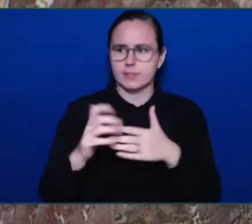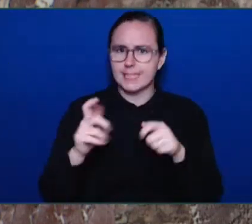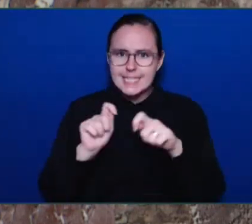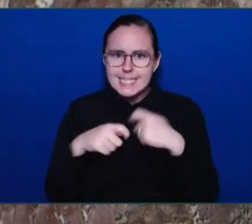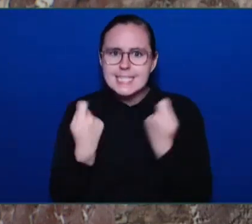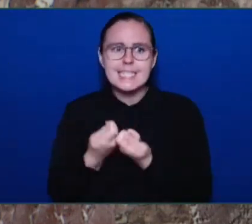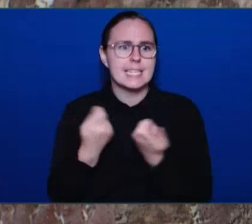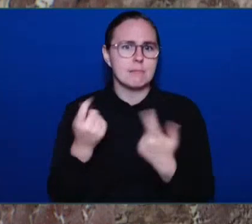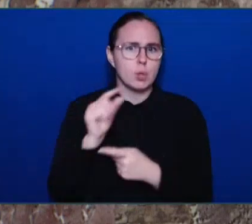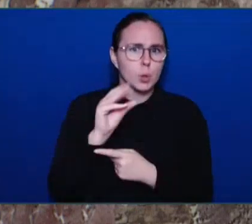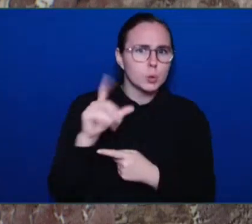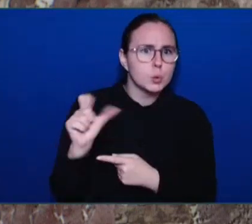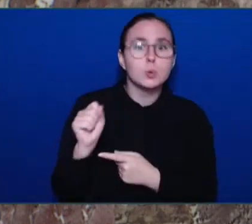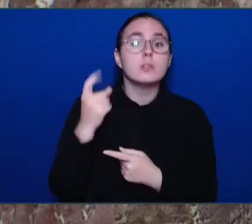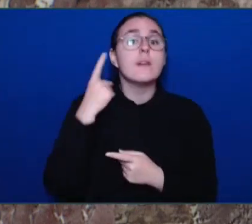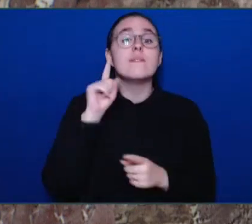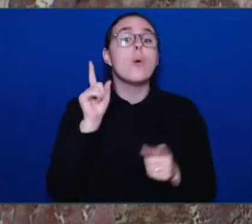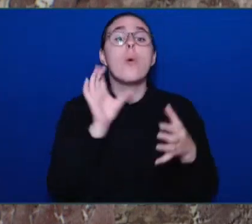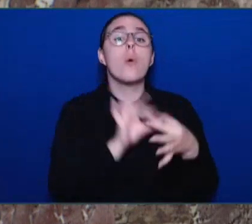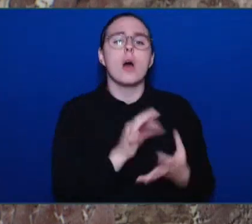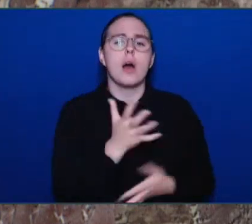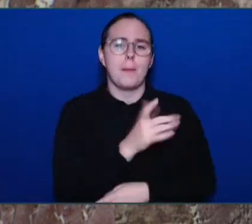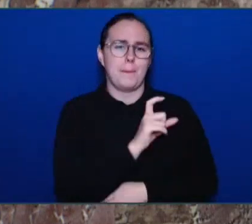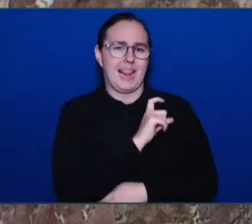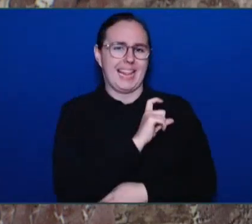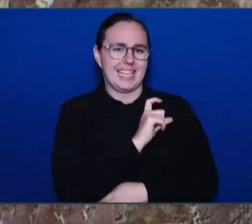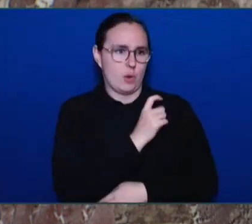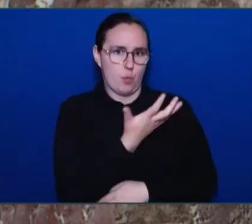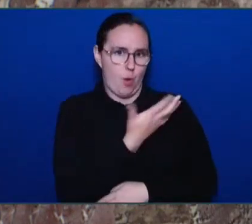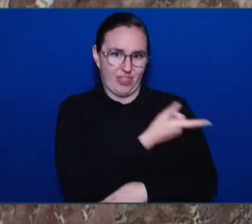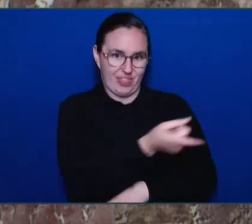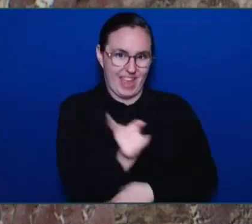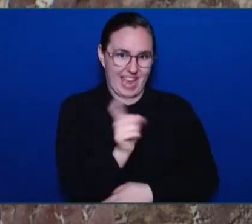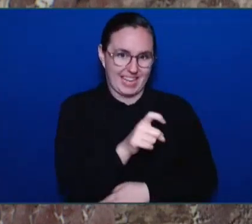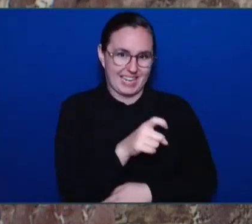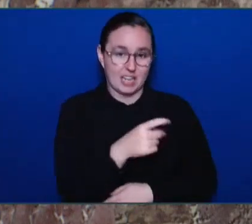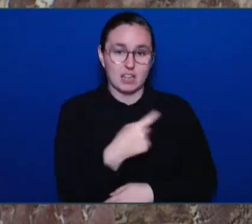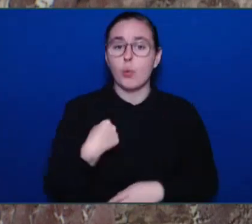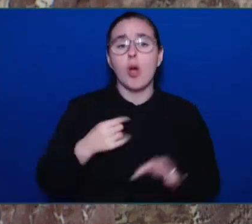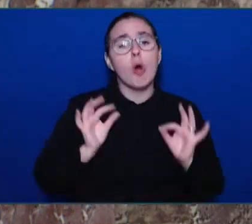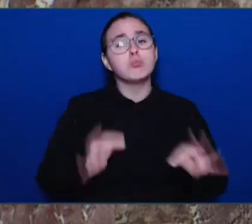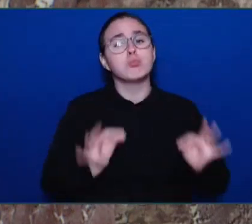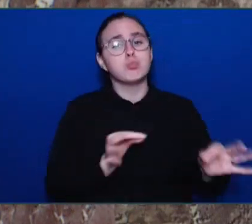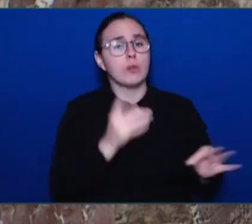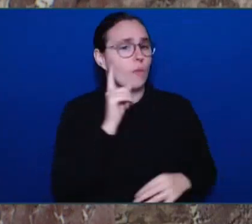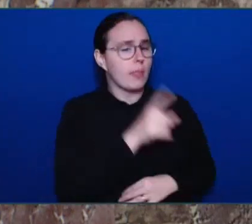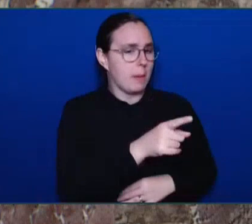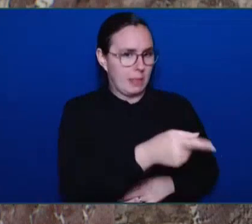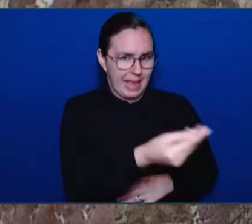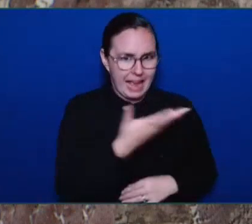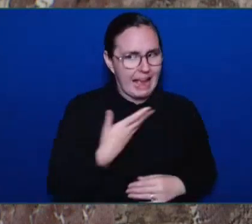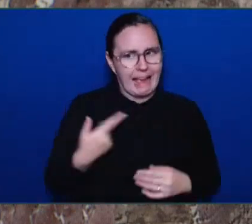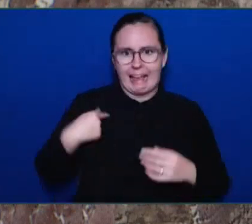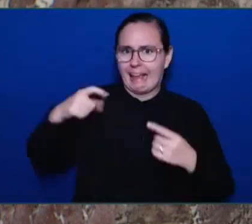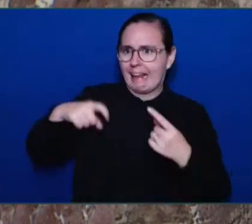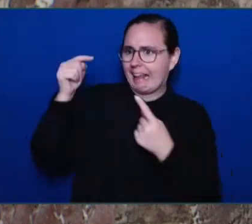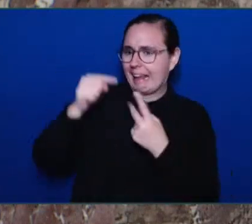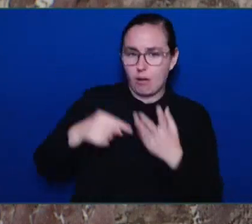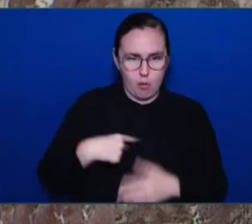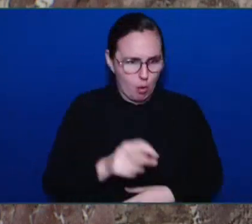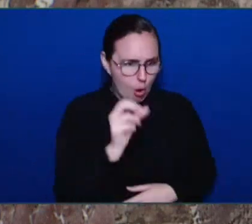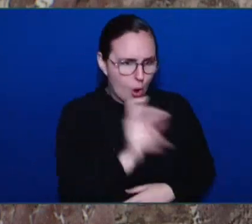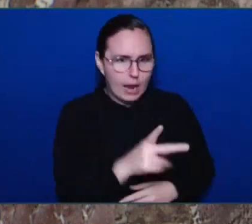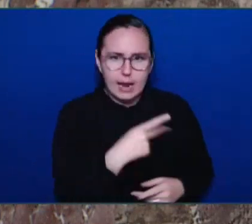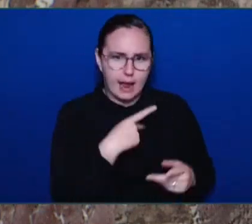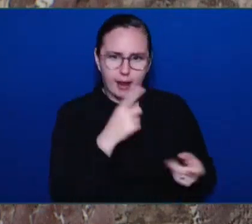tools that they decide that they need and tell us that they want. That's why we funded the additional